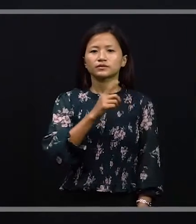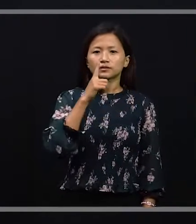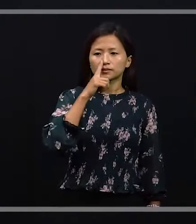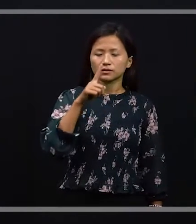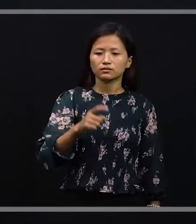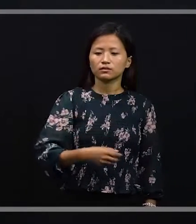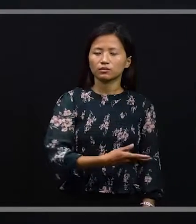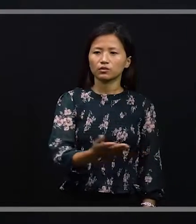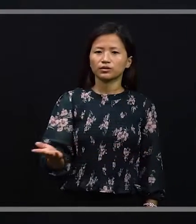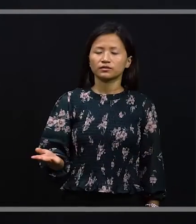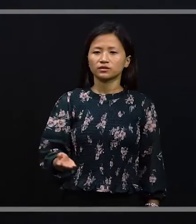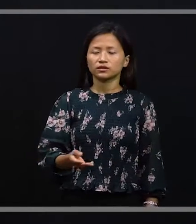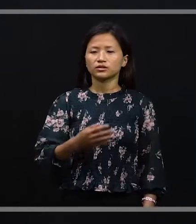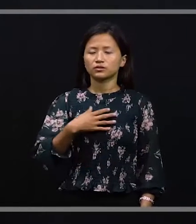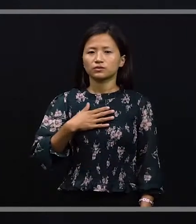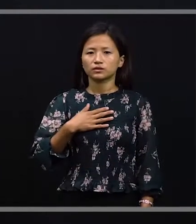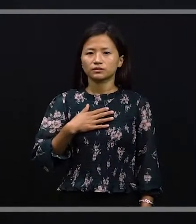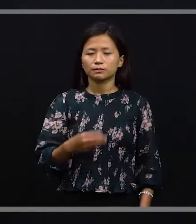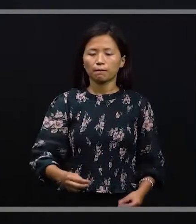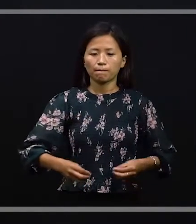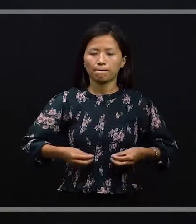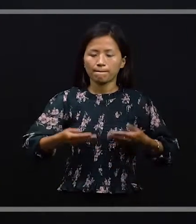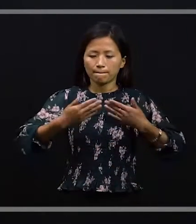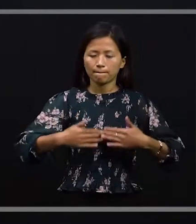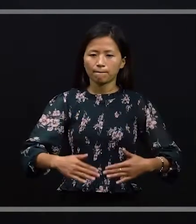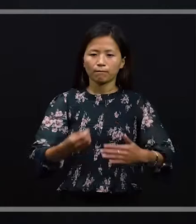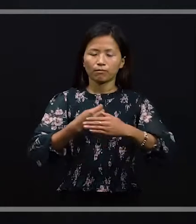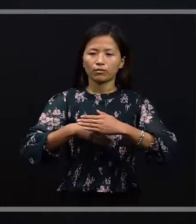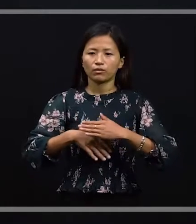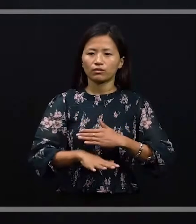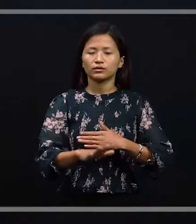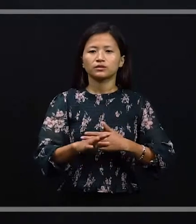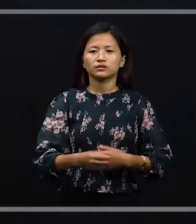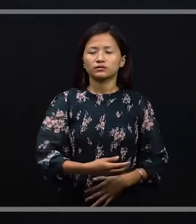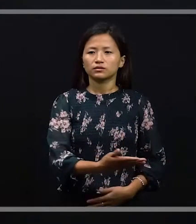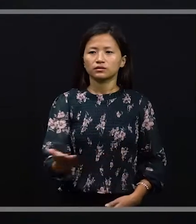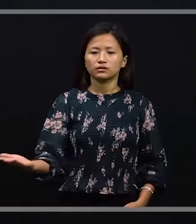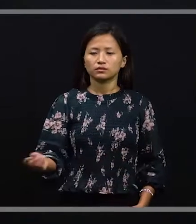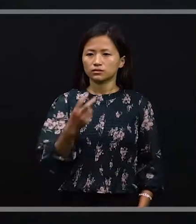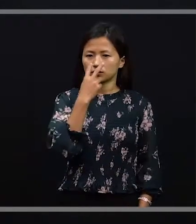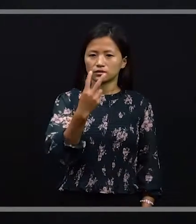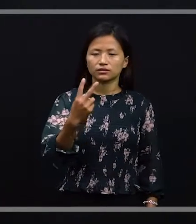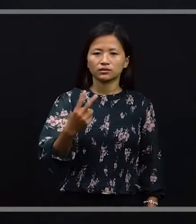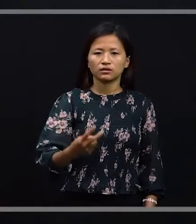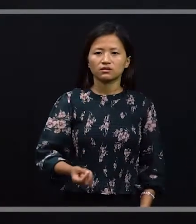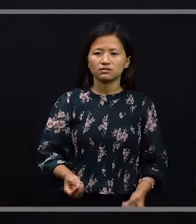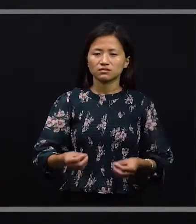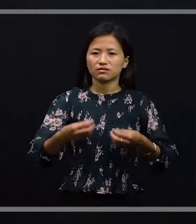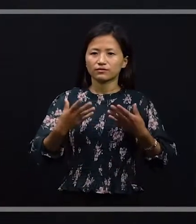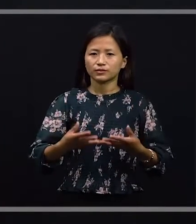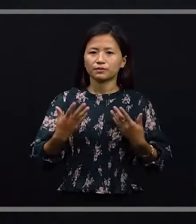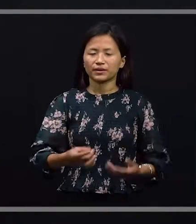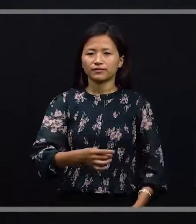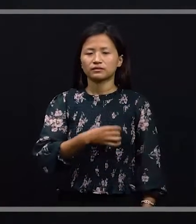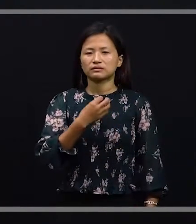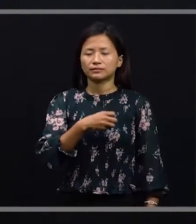Syed Ahmad Khan. Now all the social reformers, their main perspective, their main objective was to change the lifestyle of